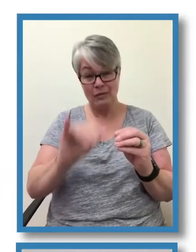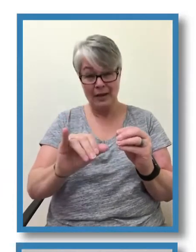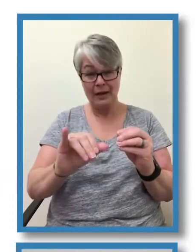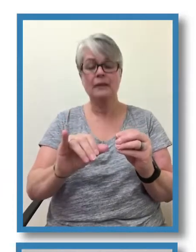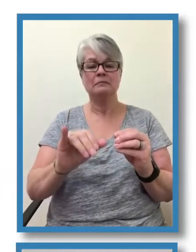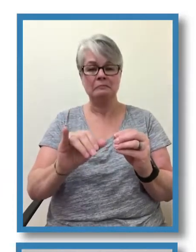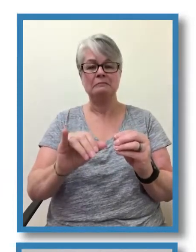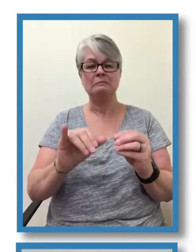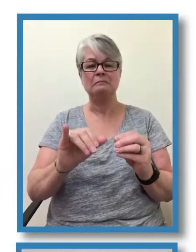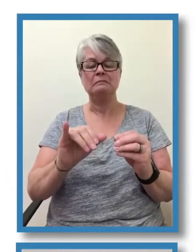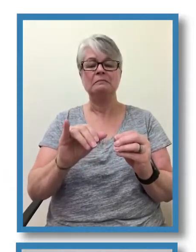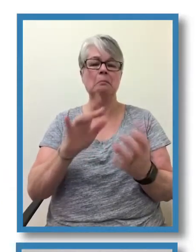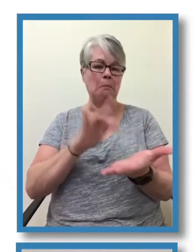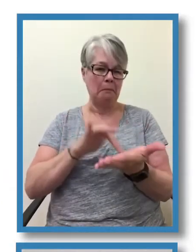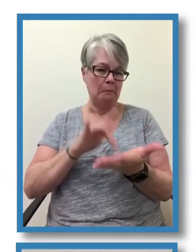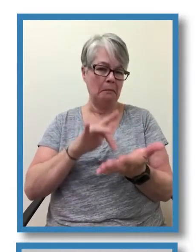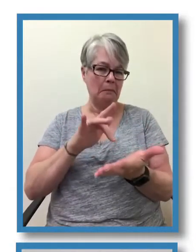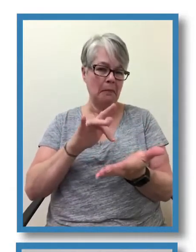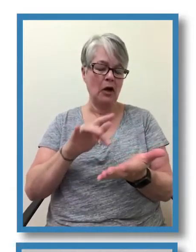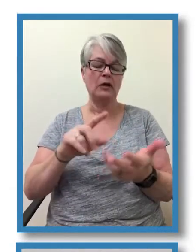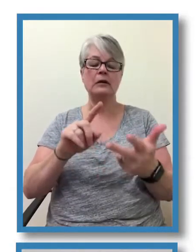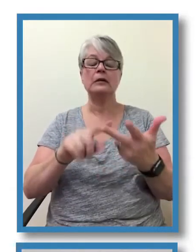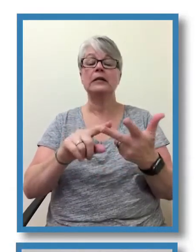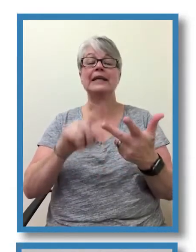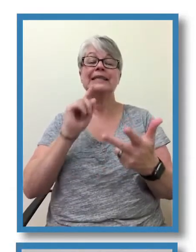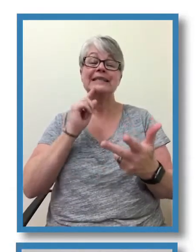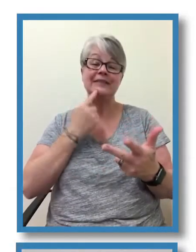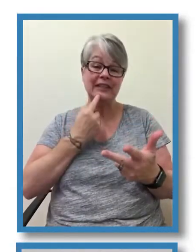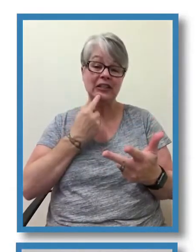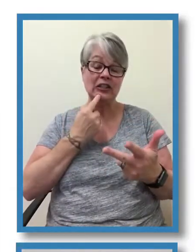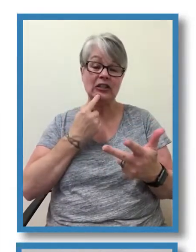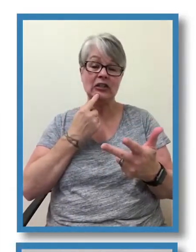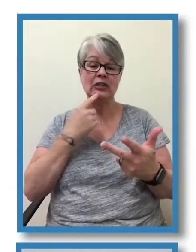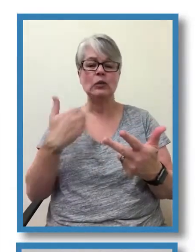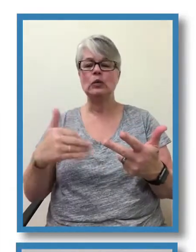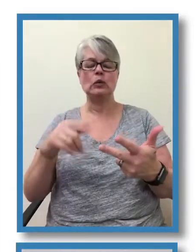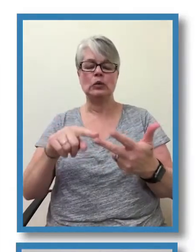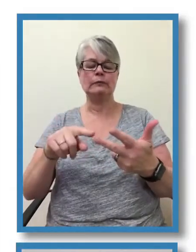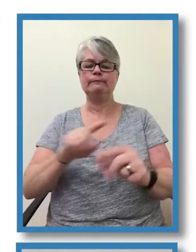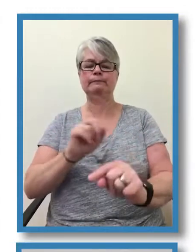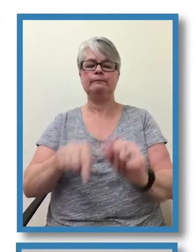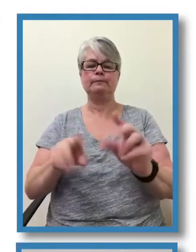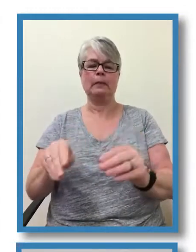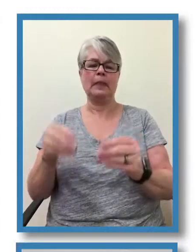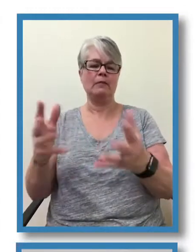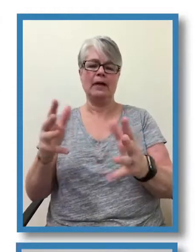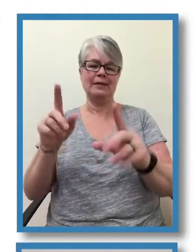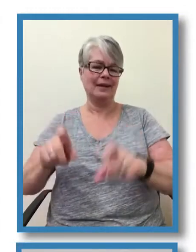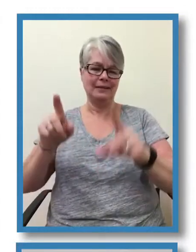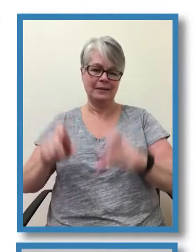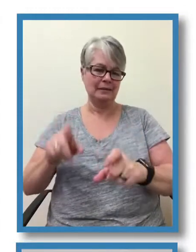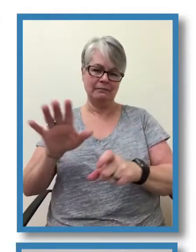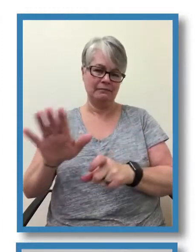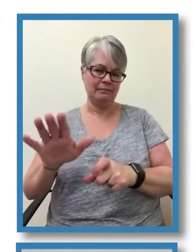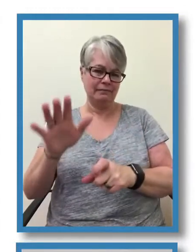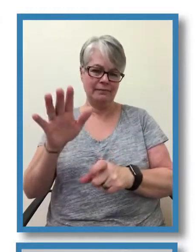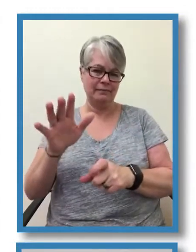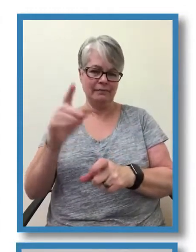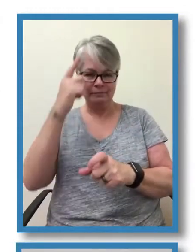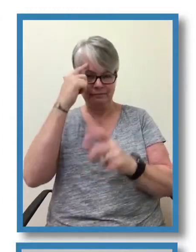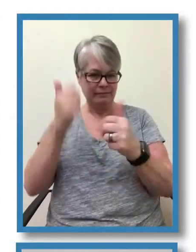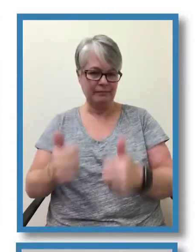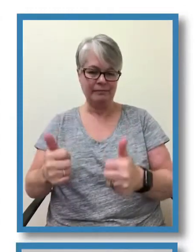This is looking at the progression of dementia in years across the bottom, across the x-axis, and across